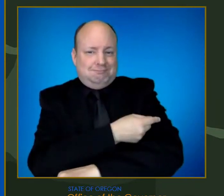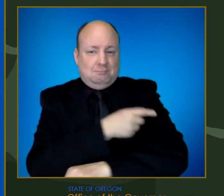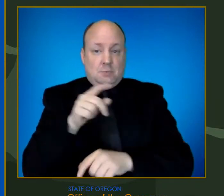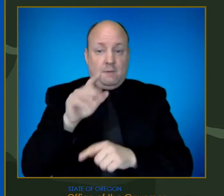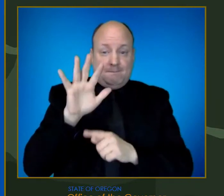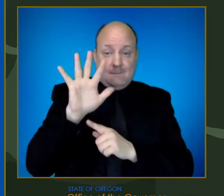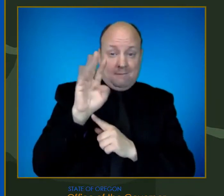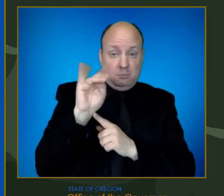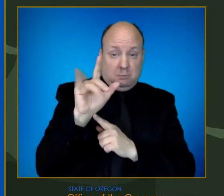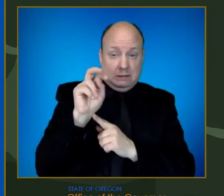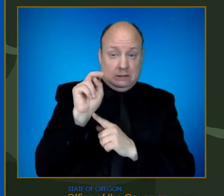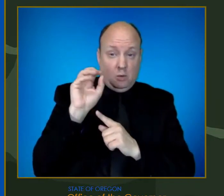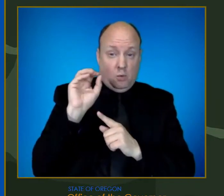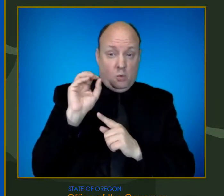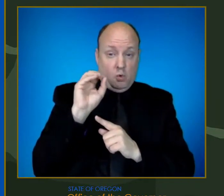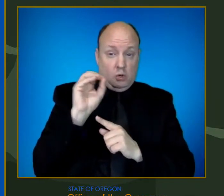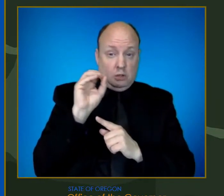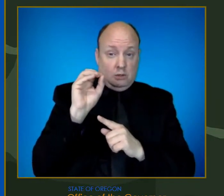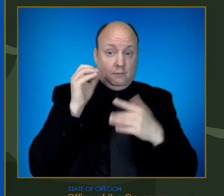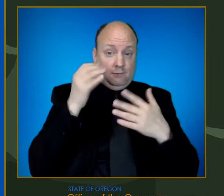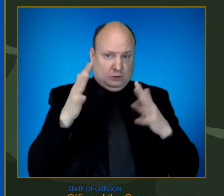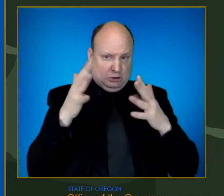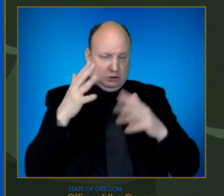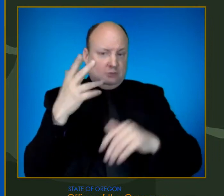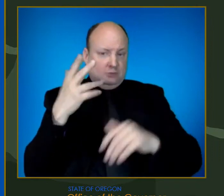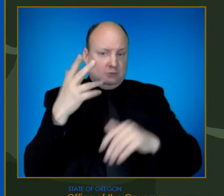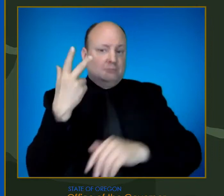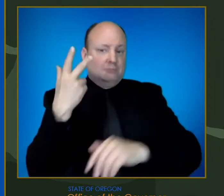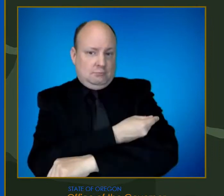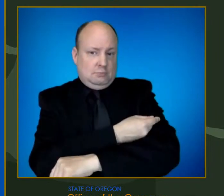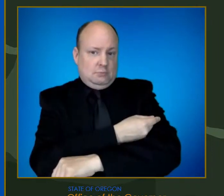COVID-19 vaccine. As of yesterday, the total was